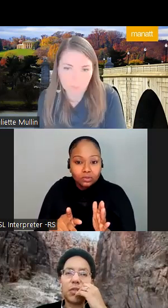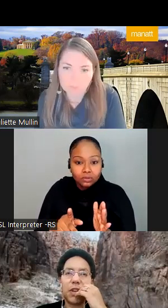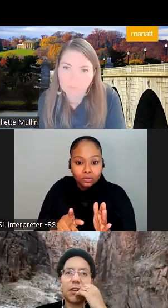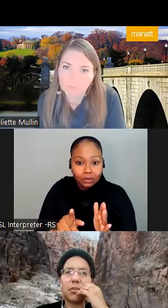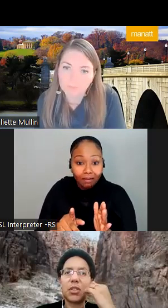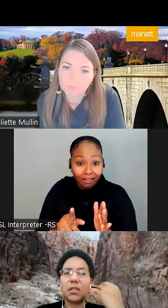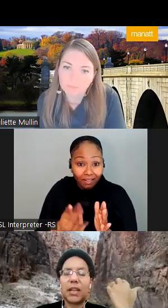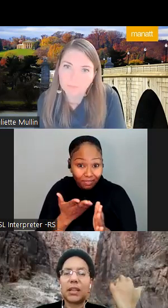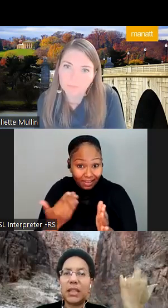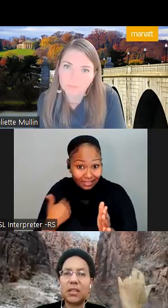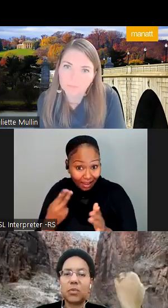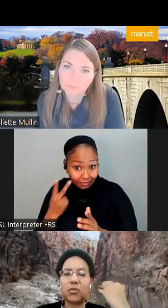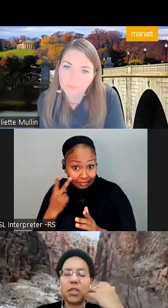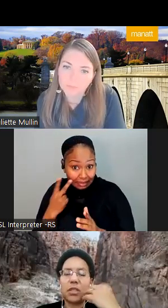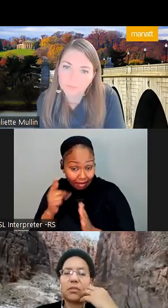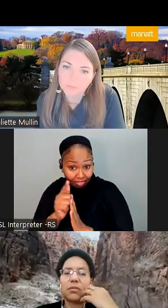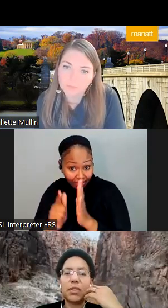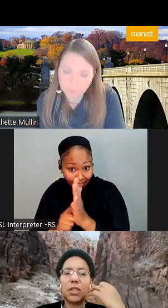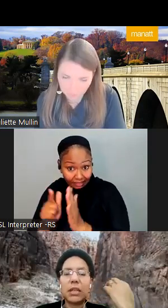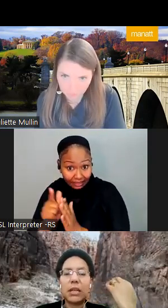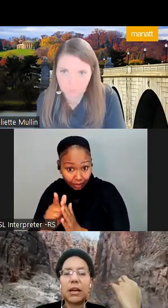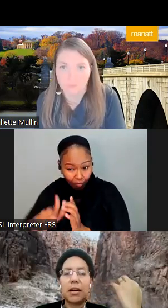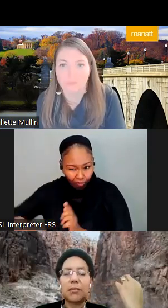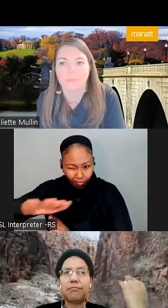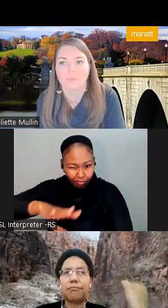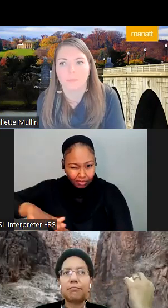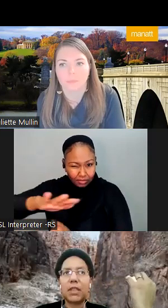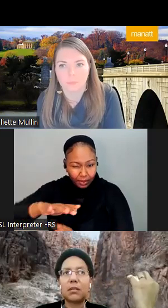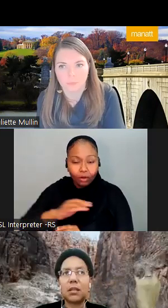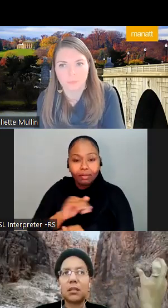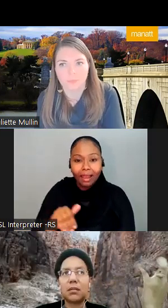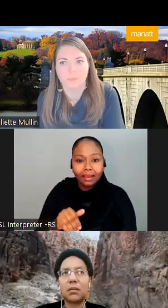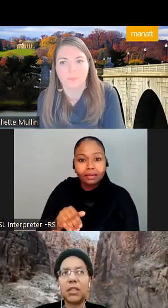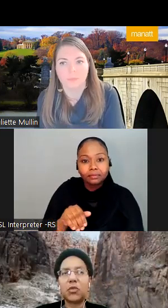legal sphere, which is like least restrictive